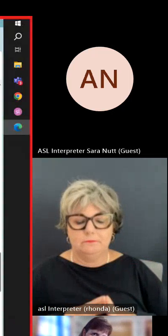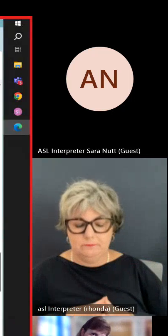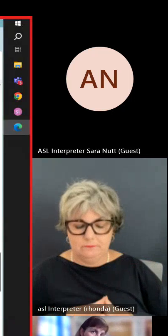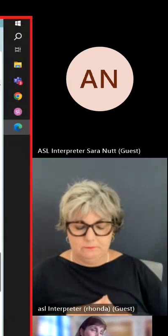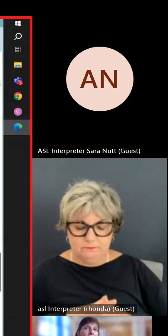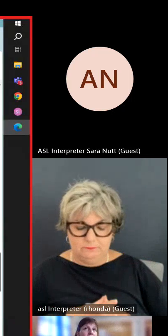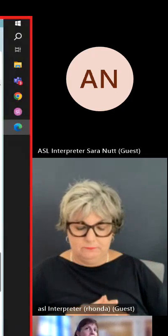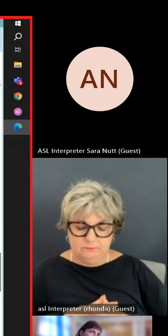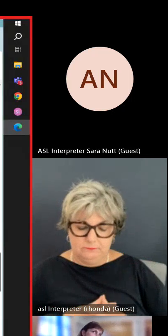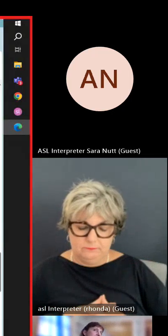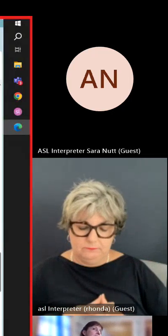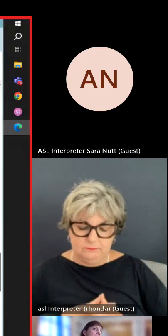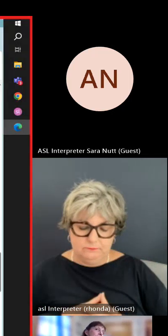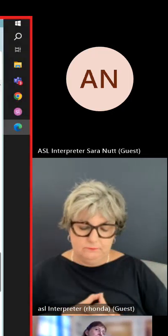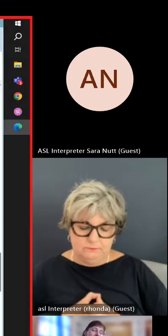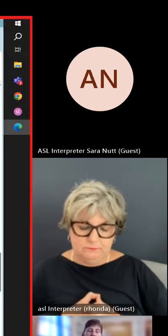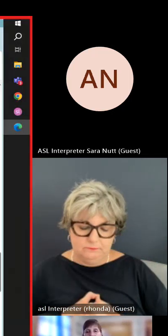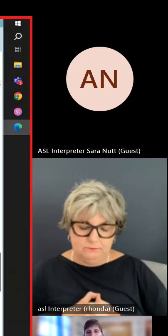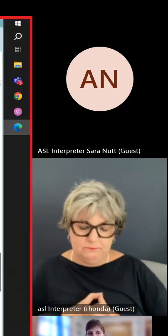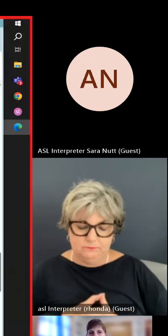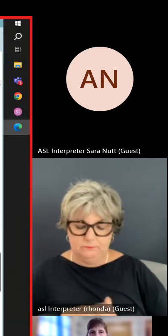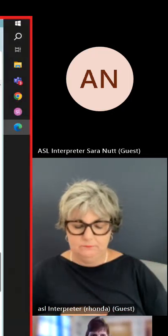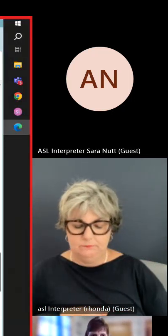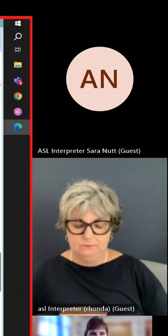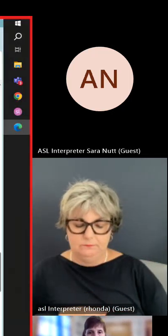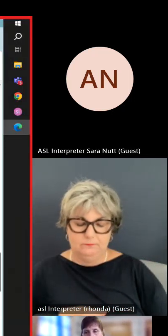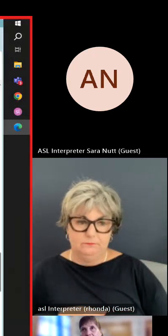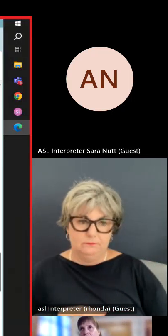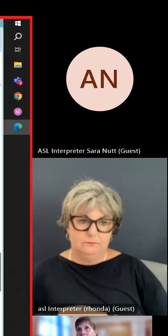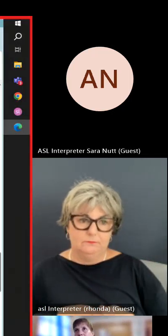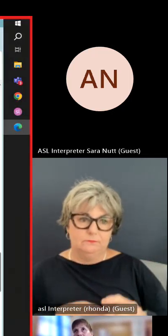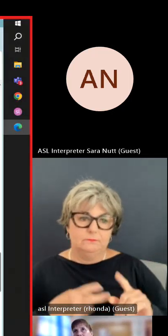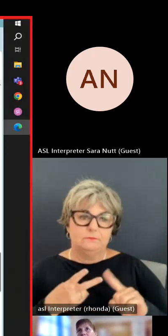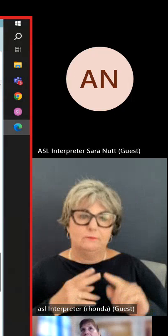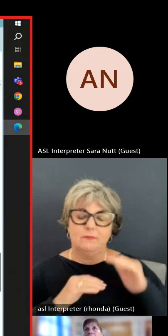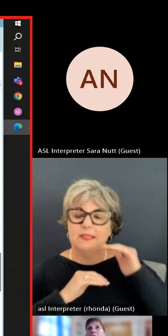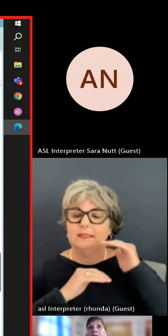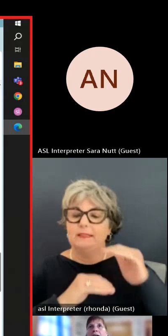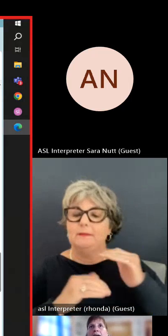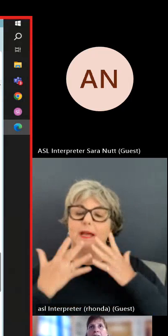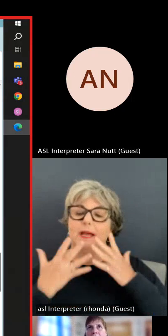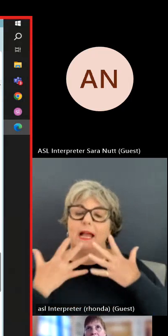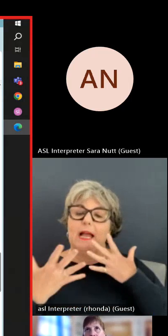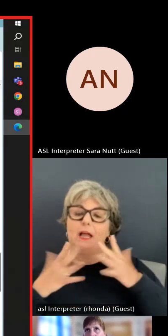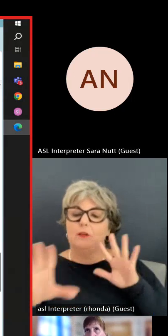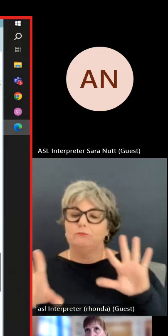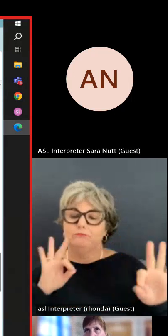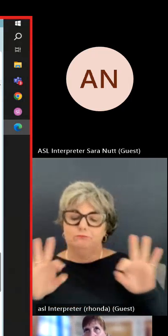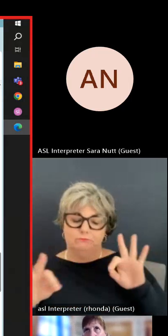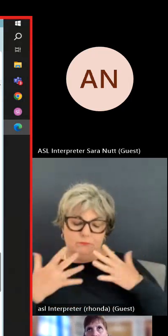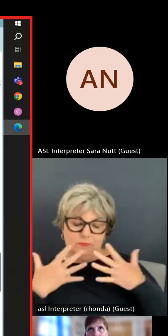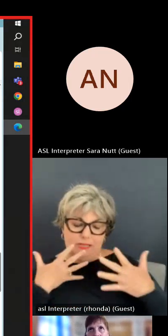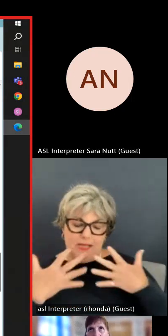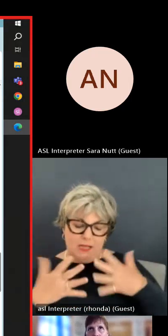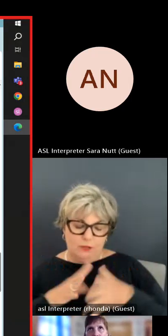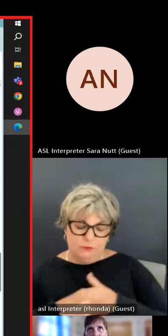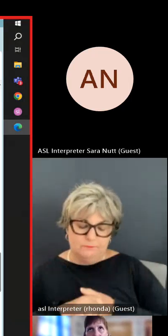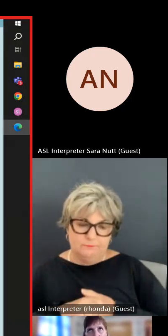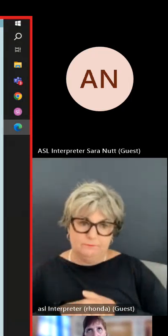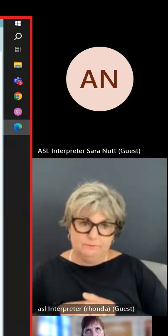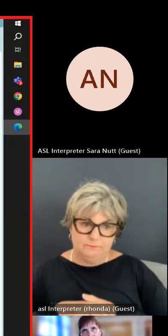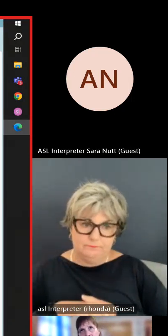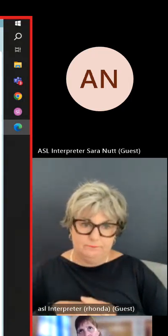And another good thing to do is to choose and limit your color palette. And I want to